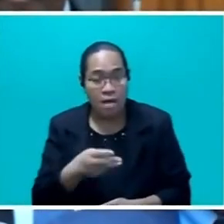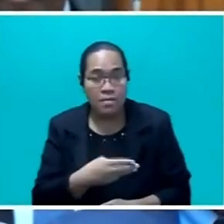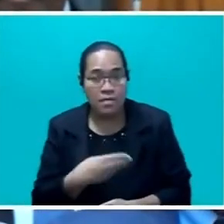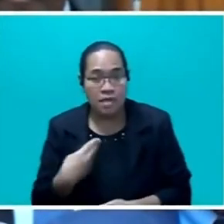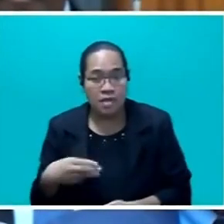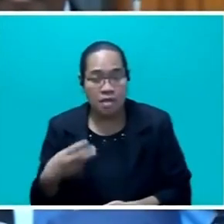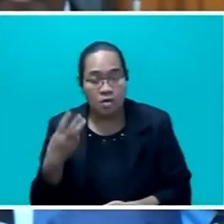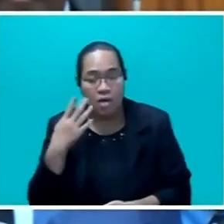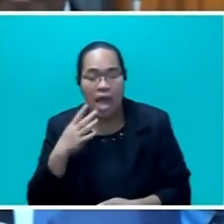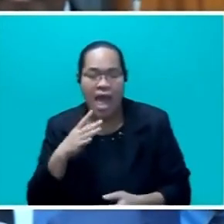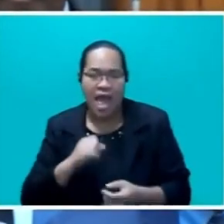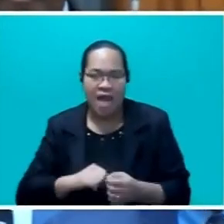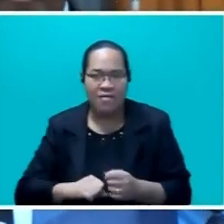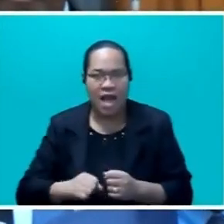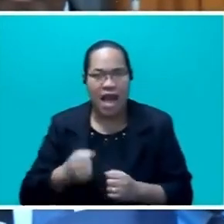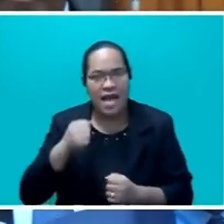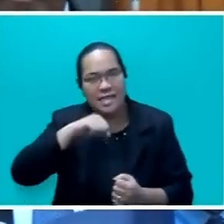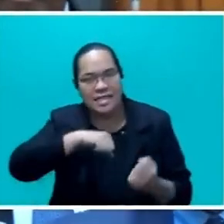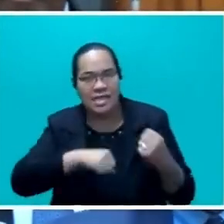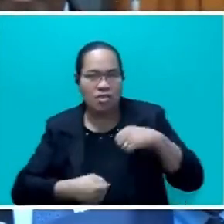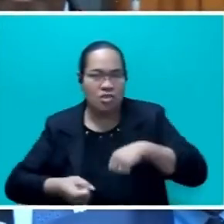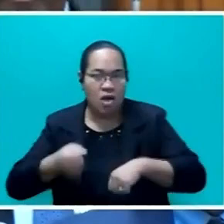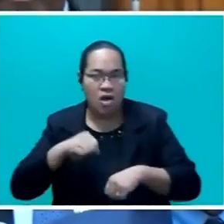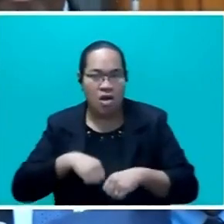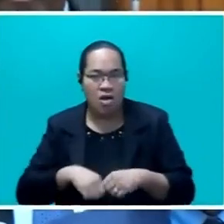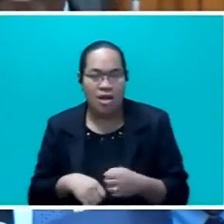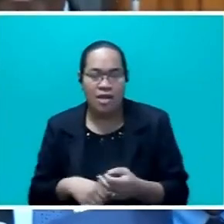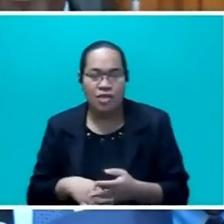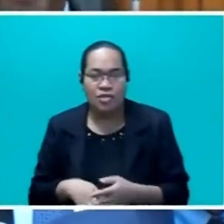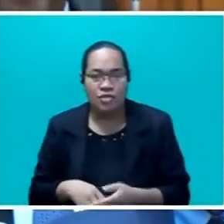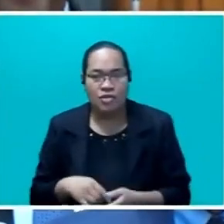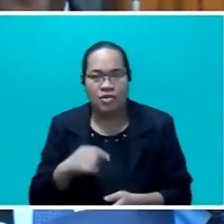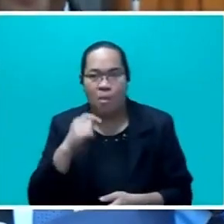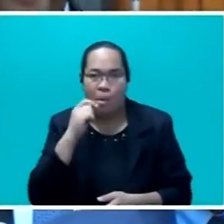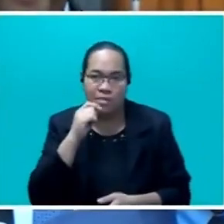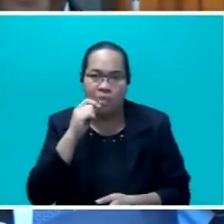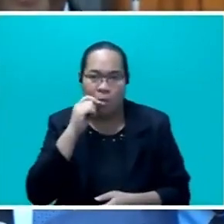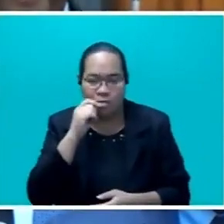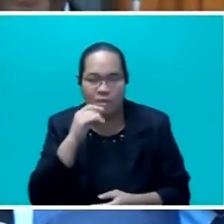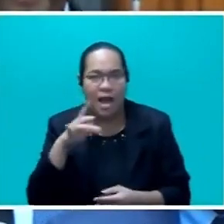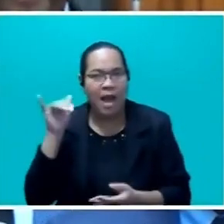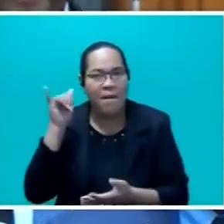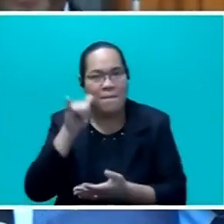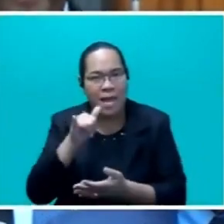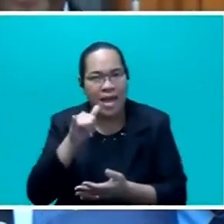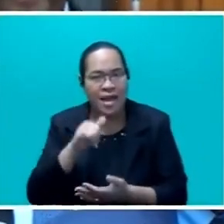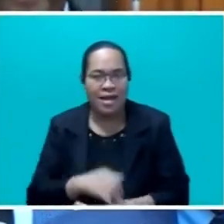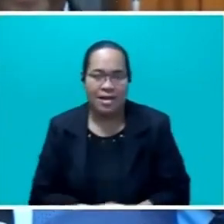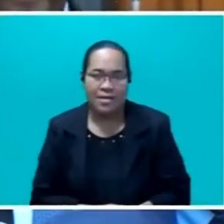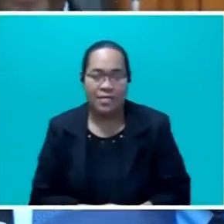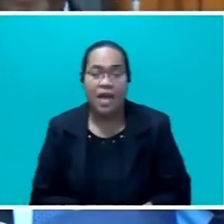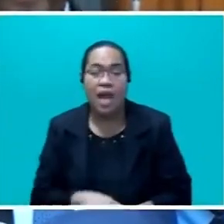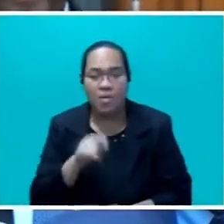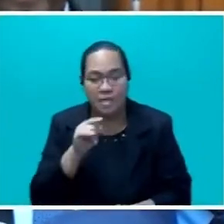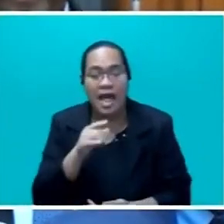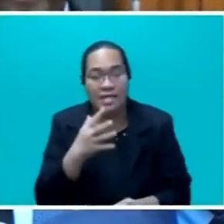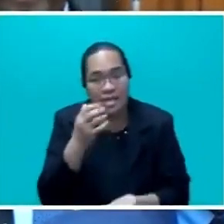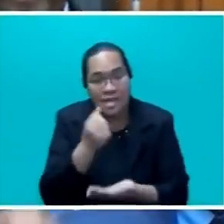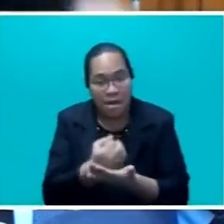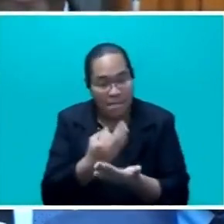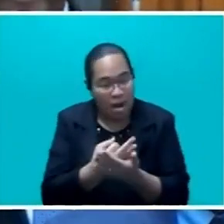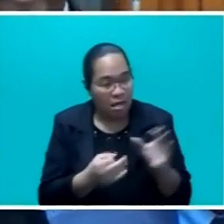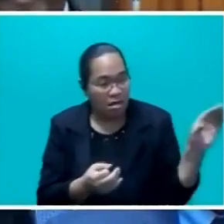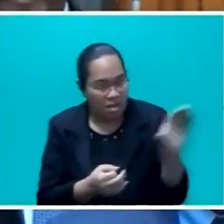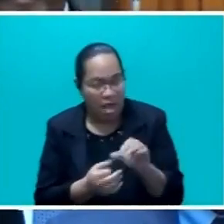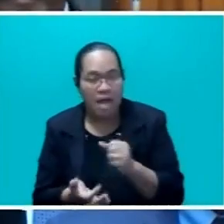TikTok chewing a plane. That particular guarantee supported the tourism